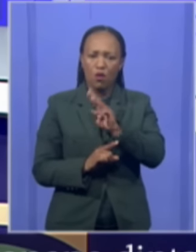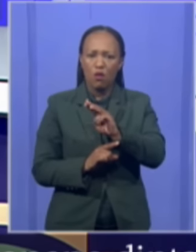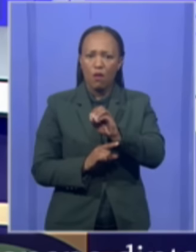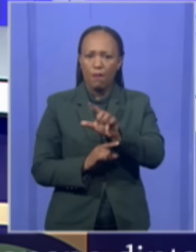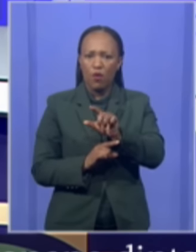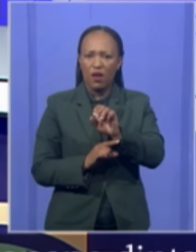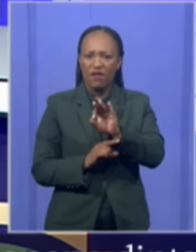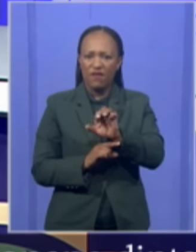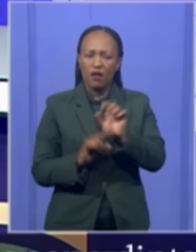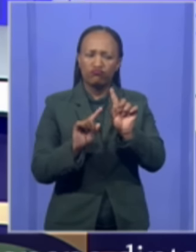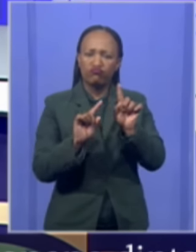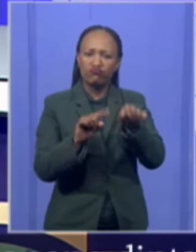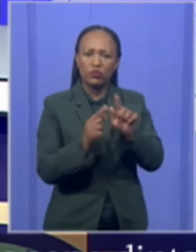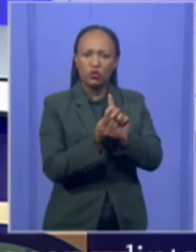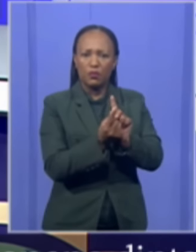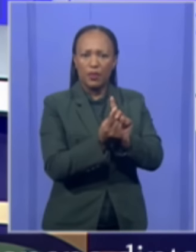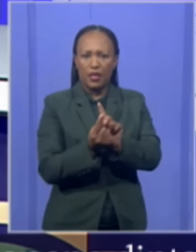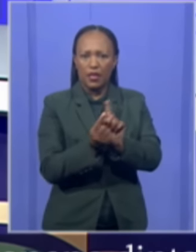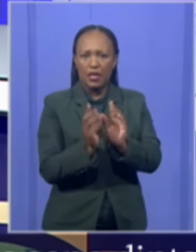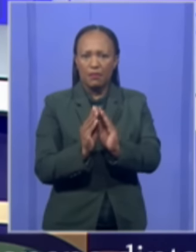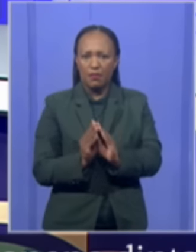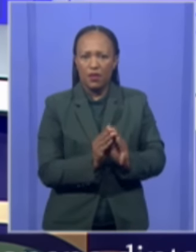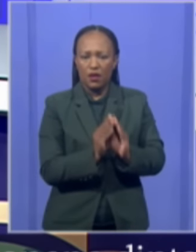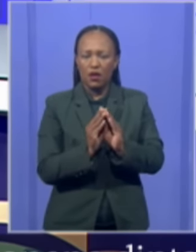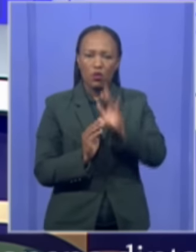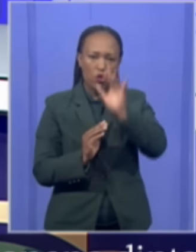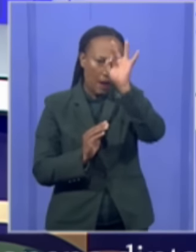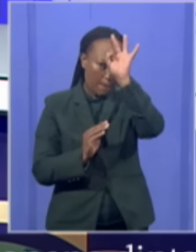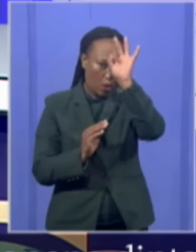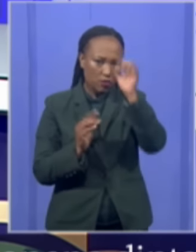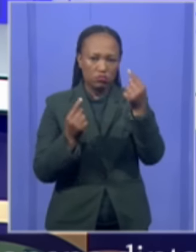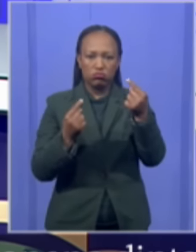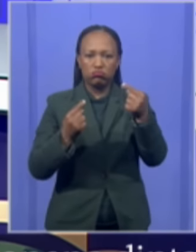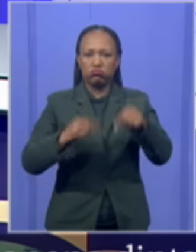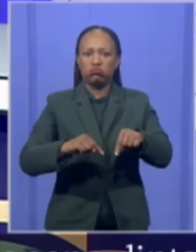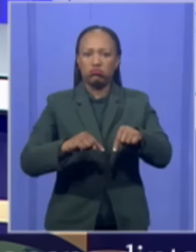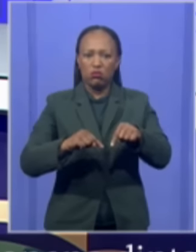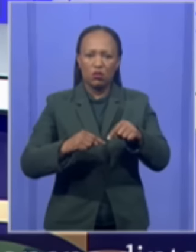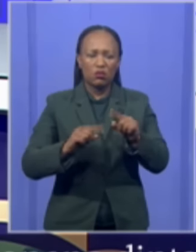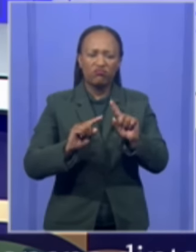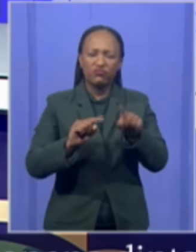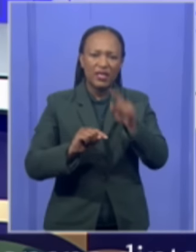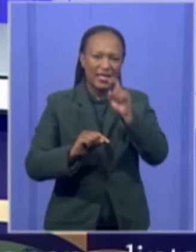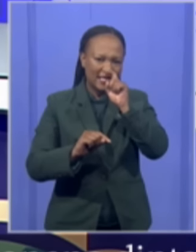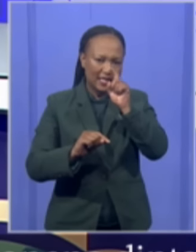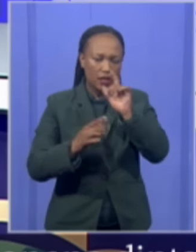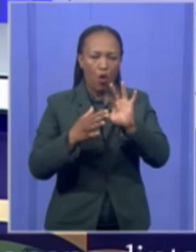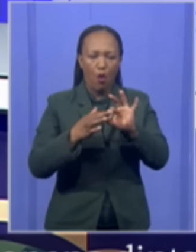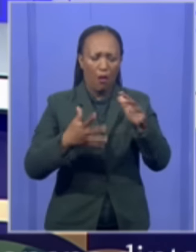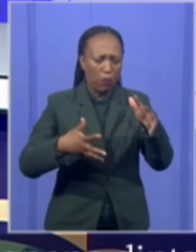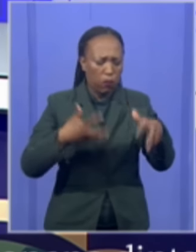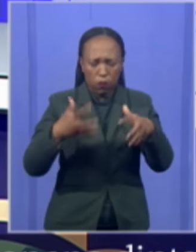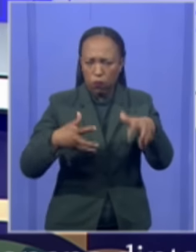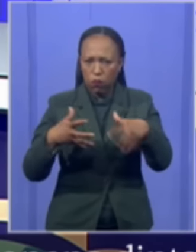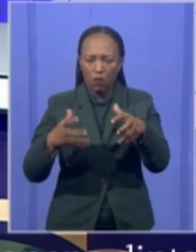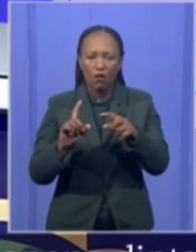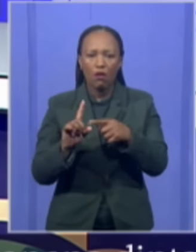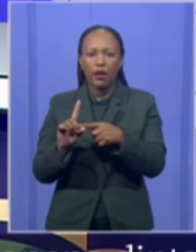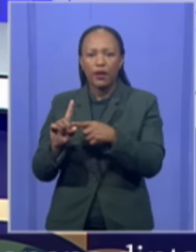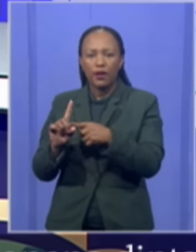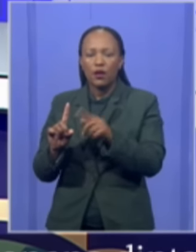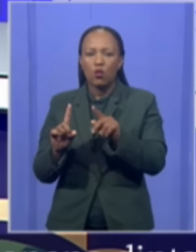letetše go tsenela kopano nakong ya ge ba ditirelo tša sephodisa sa Afrika Borwa ba phupurutša ngwako wa Molefe ka Sandton. Kunene o ganane le tama